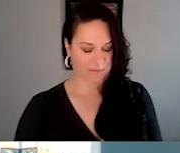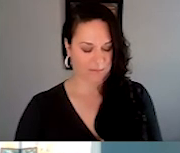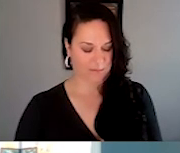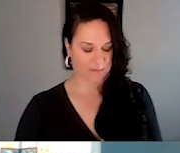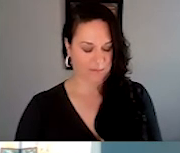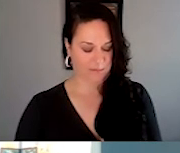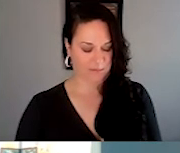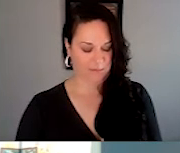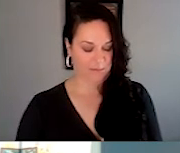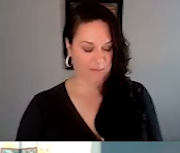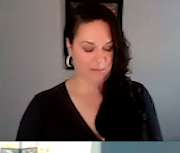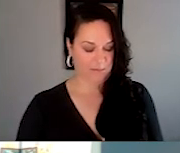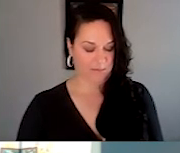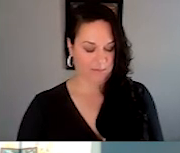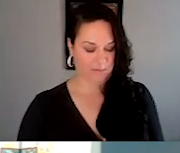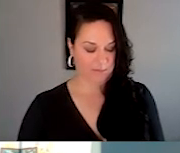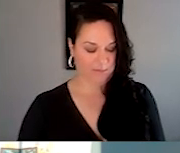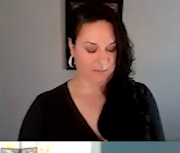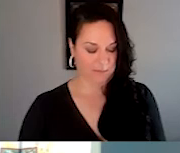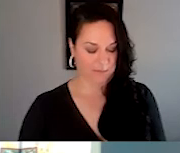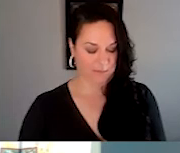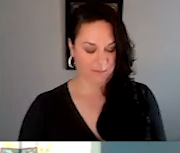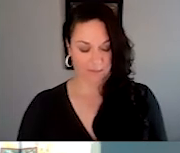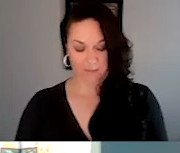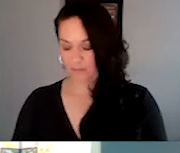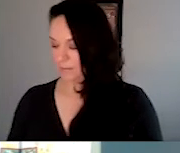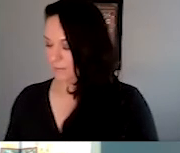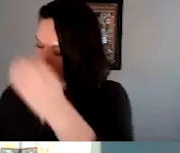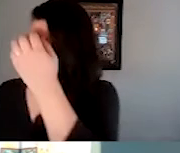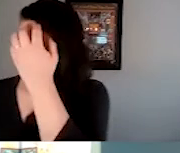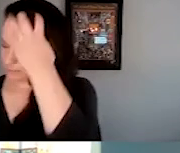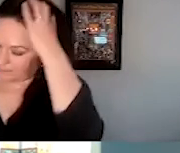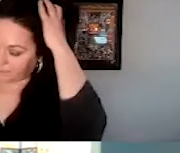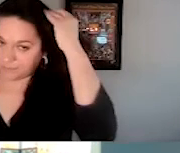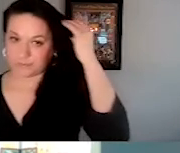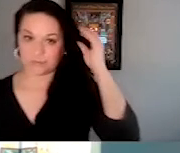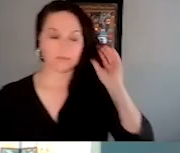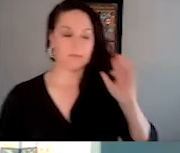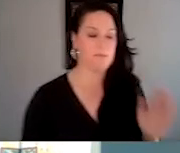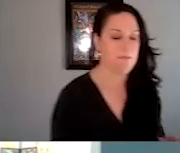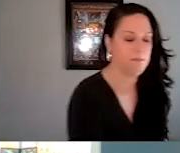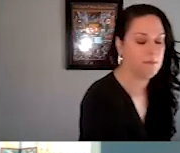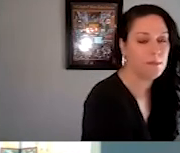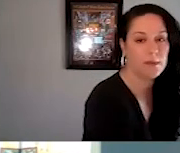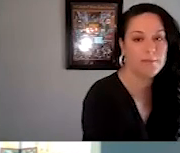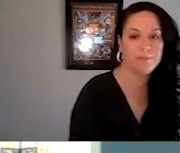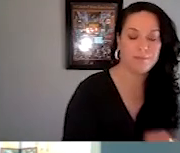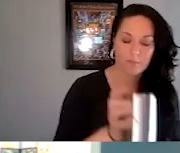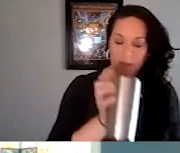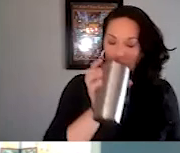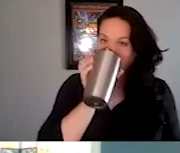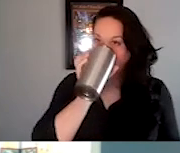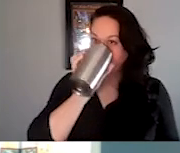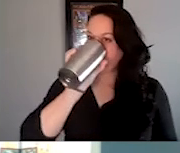was buying them, how kids were accessing and using them, the types of problems that people were experiencing because